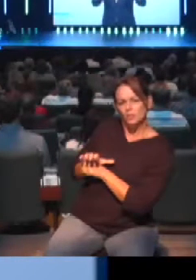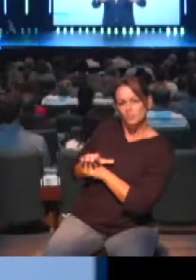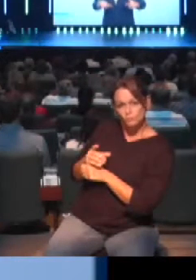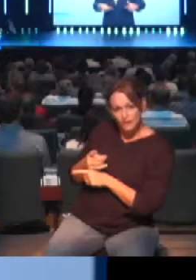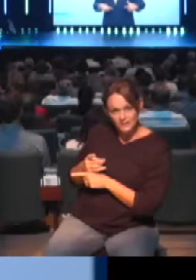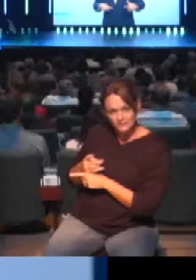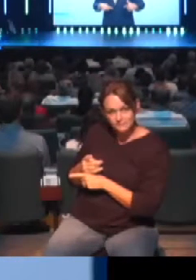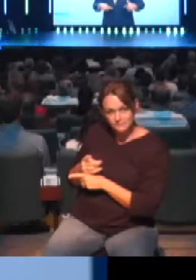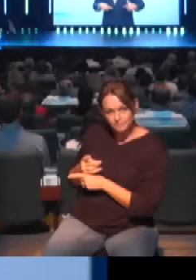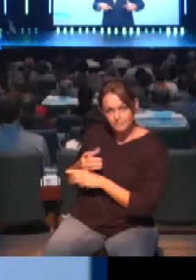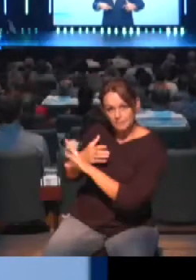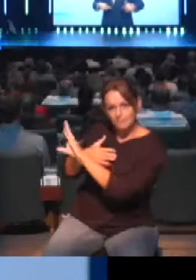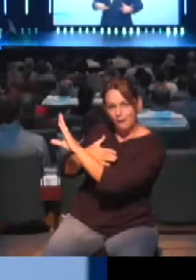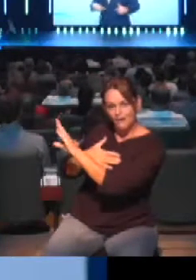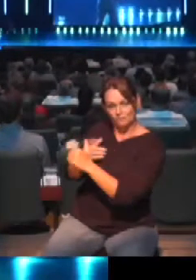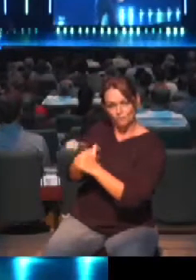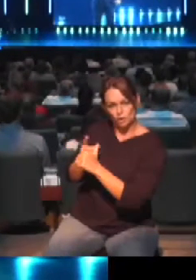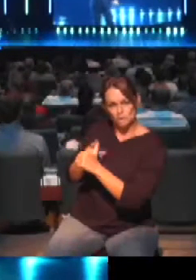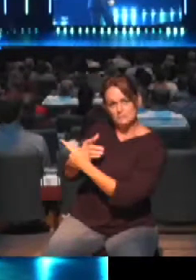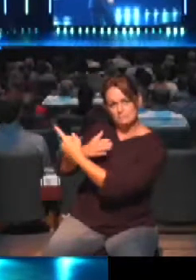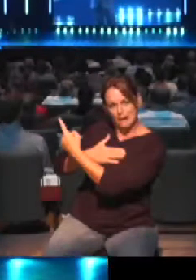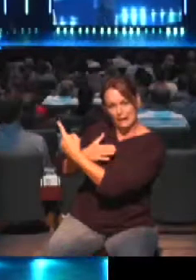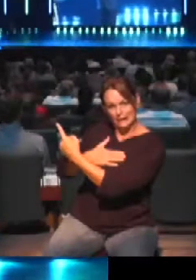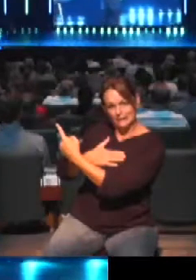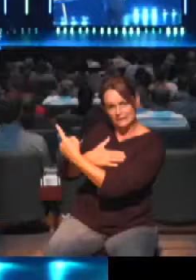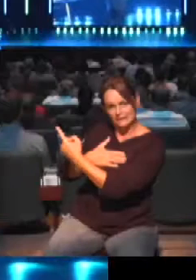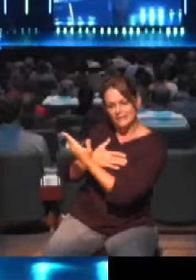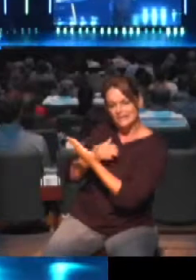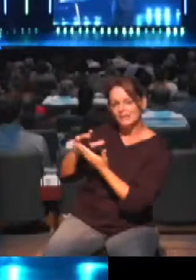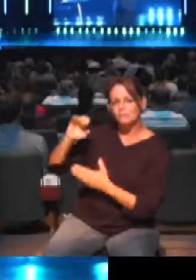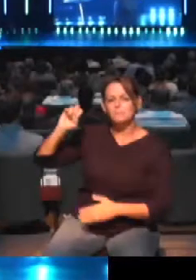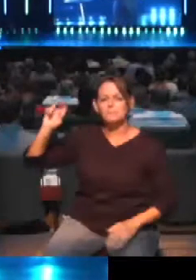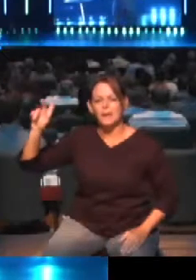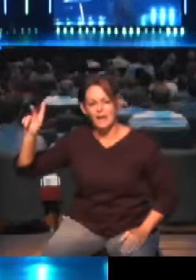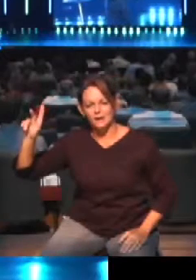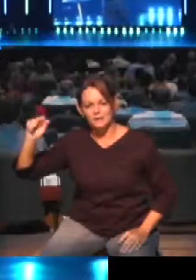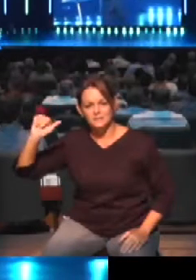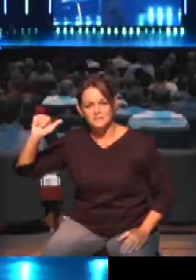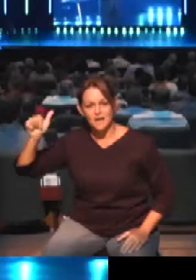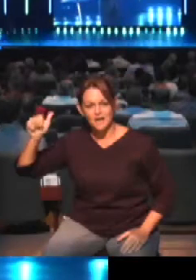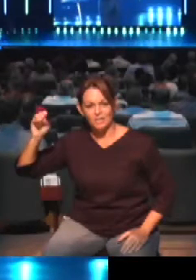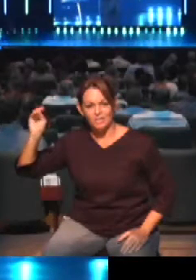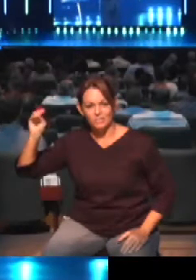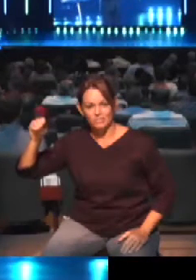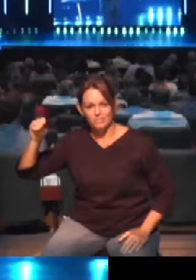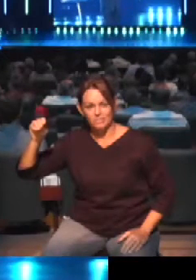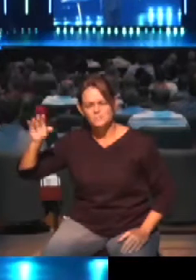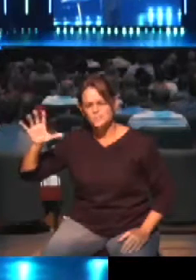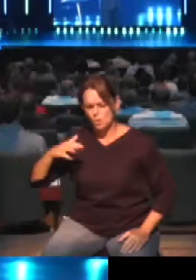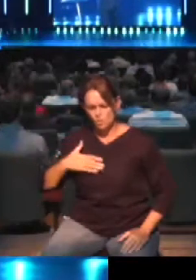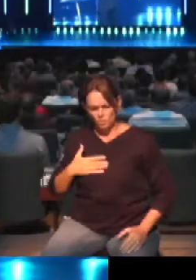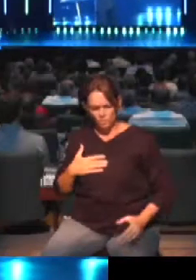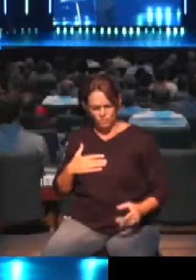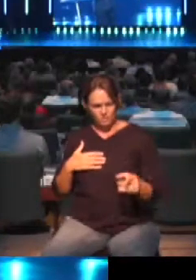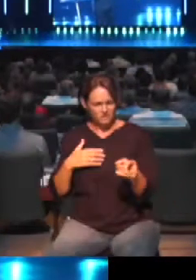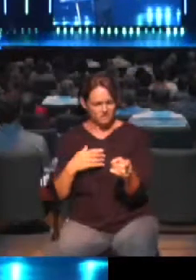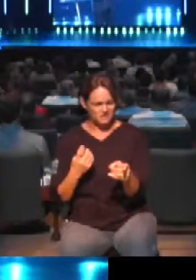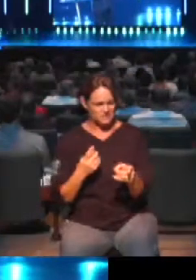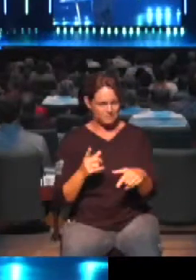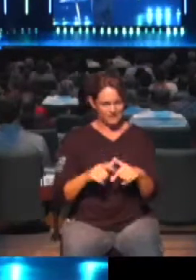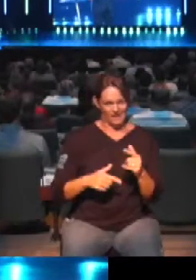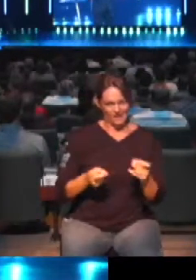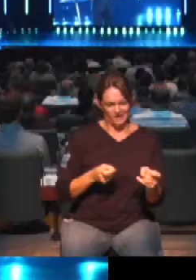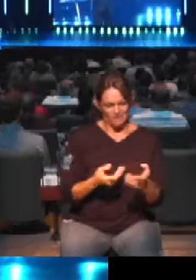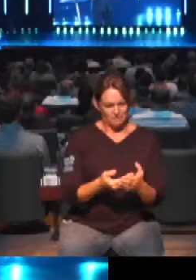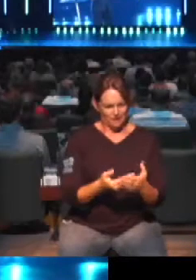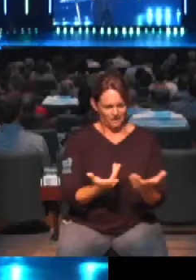It belongs to me. Here's another question. Why would I give my daughter to a guy that can't even